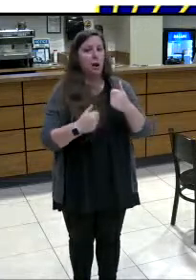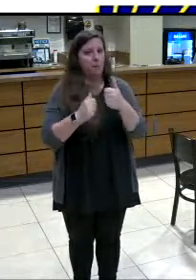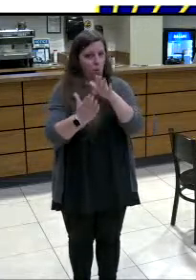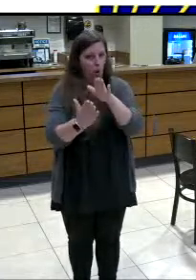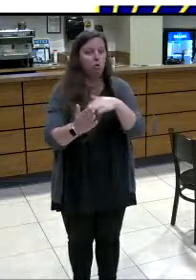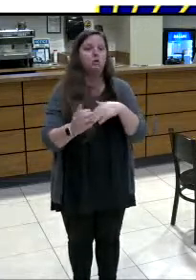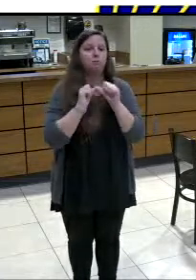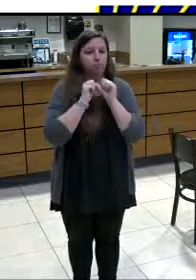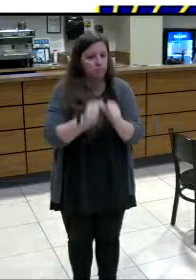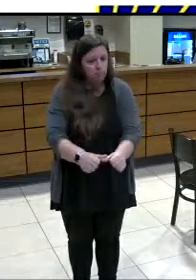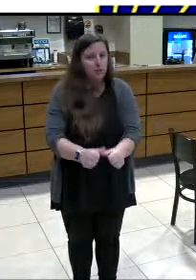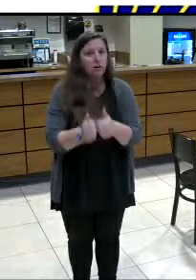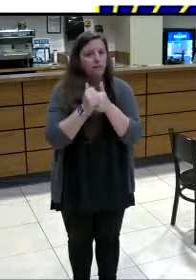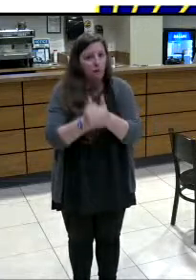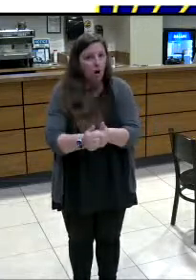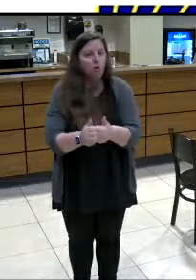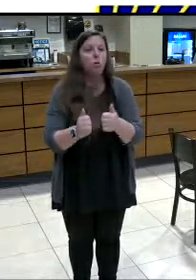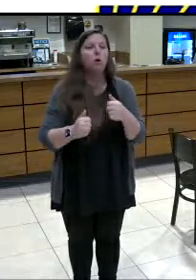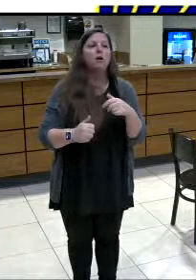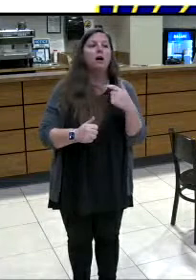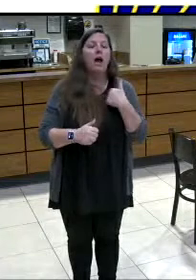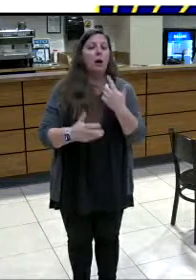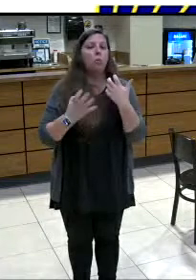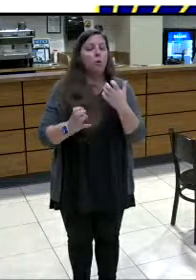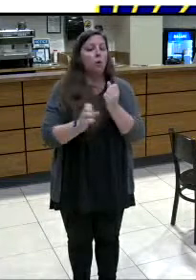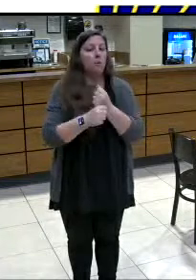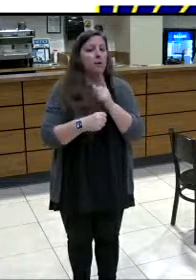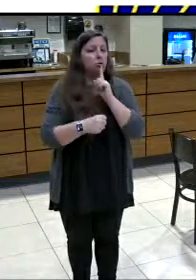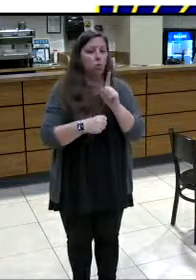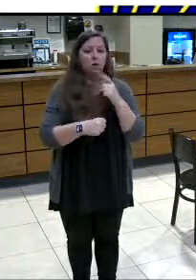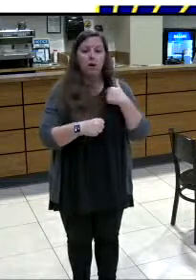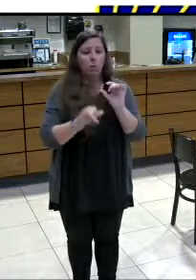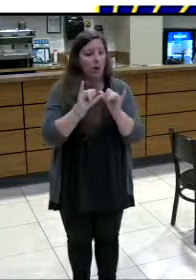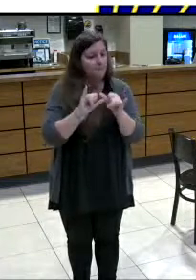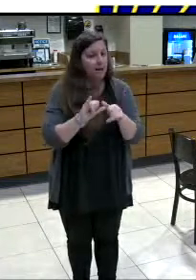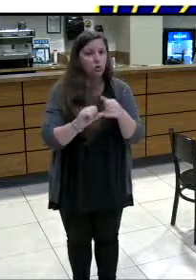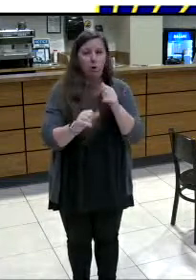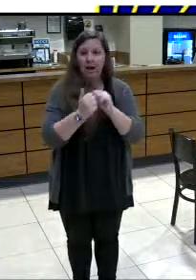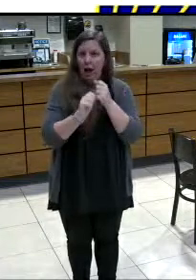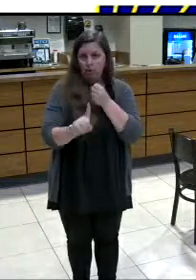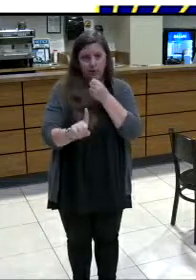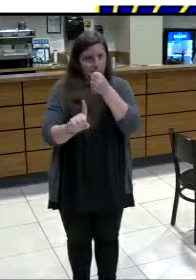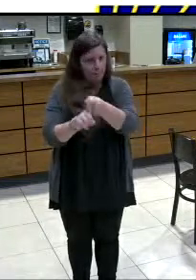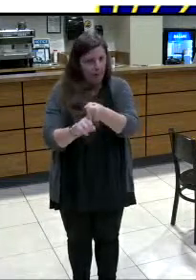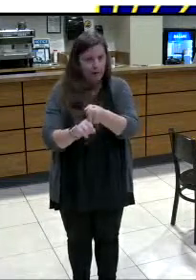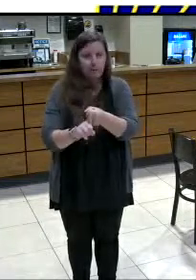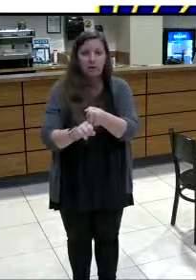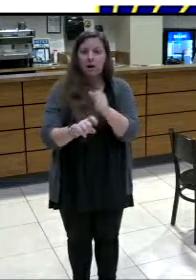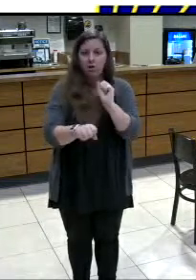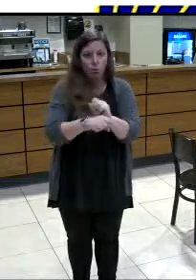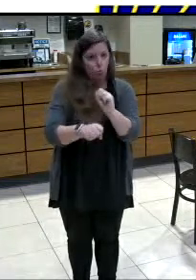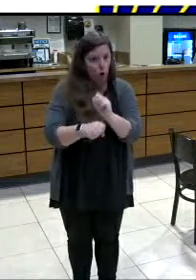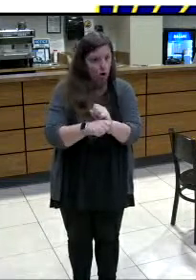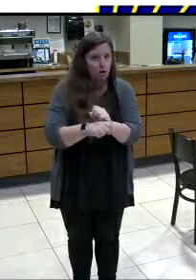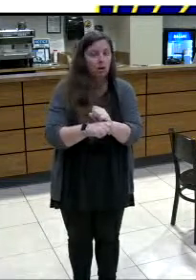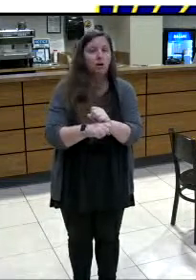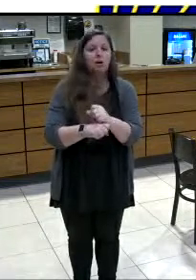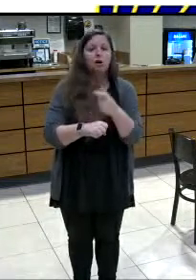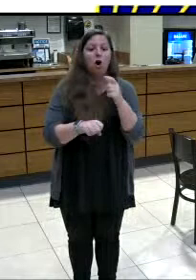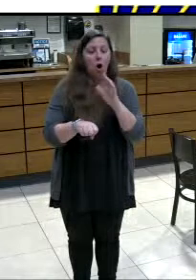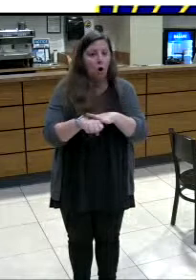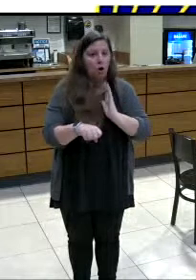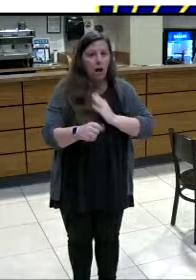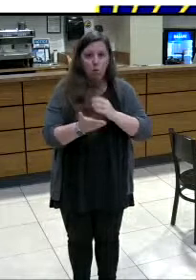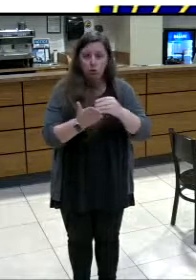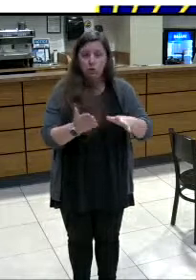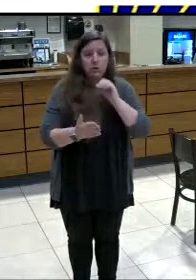course, the evaluation component, as with everything, we want to make sure that we're measuring the impact of the work on our students, not only